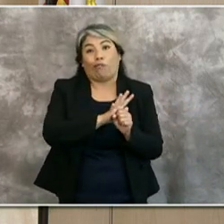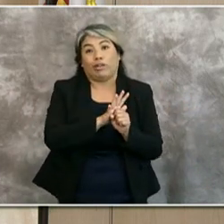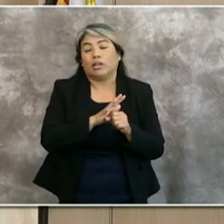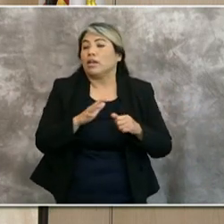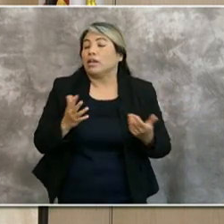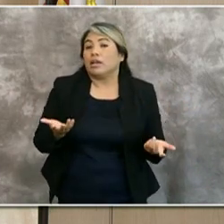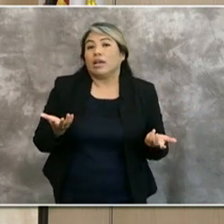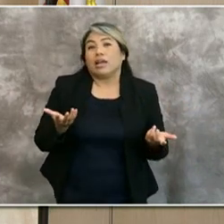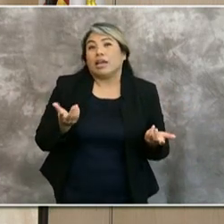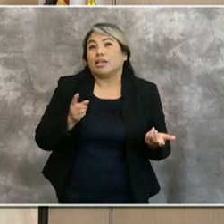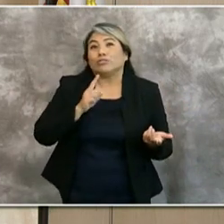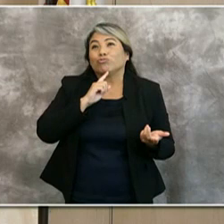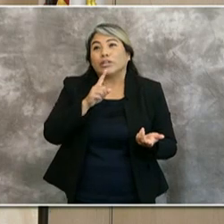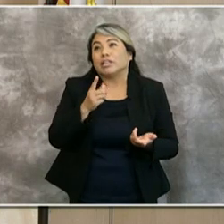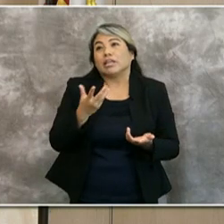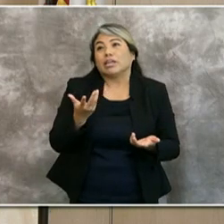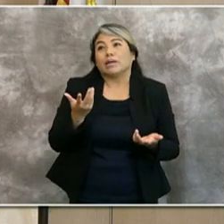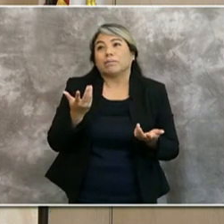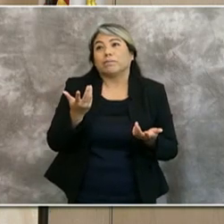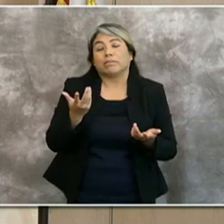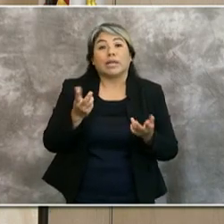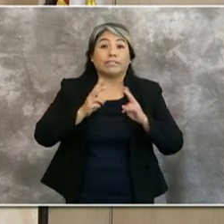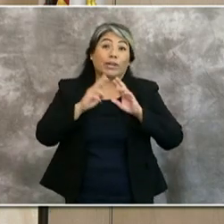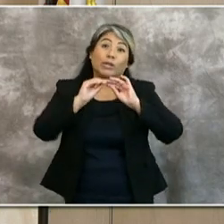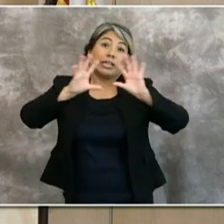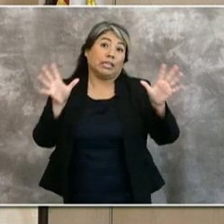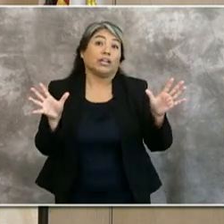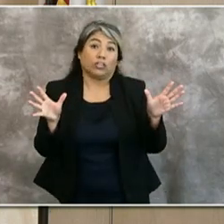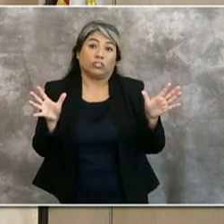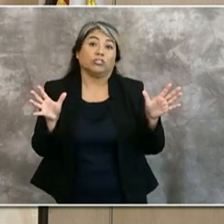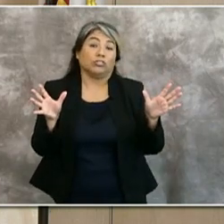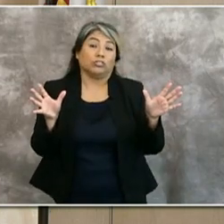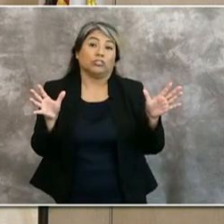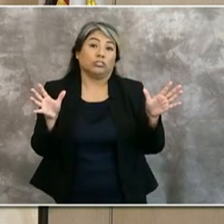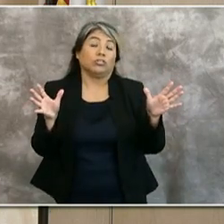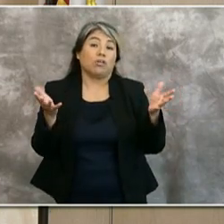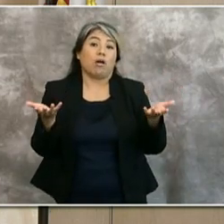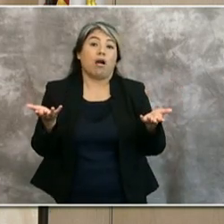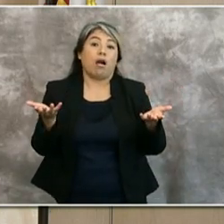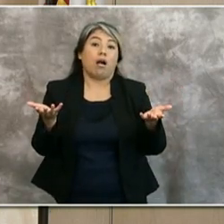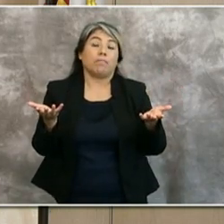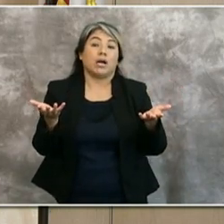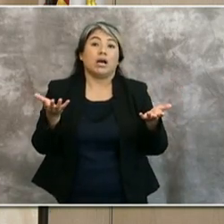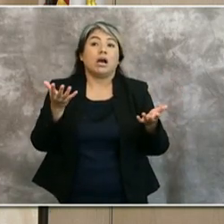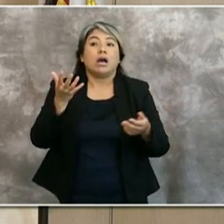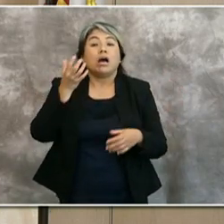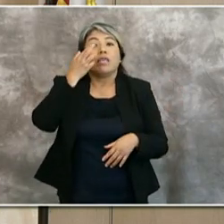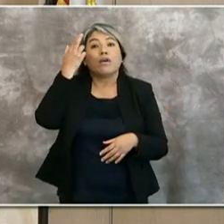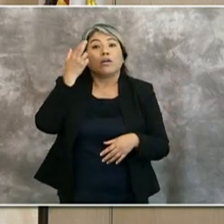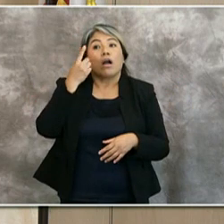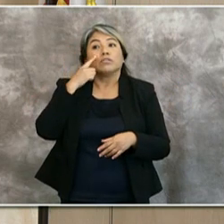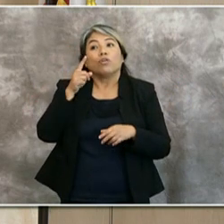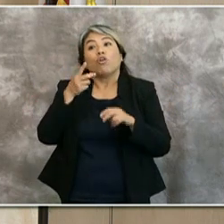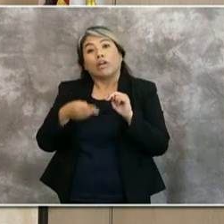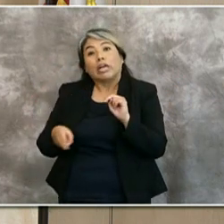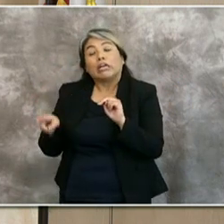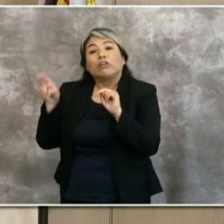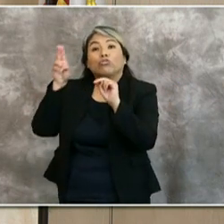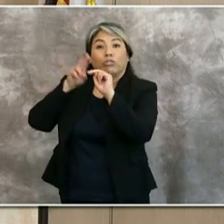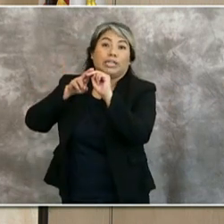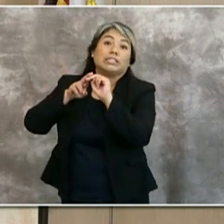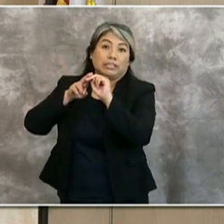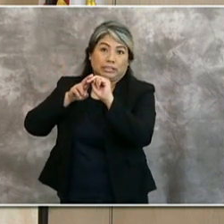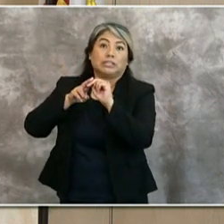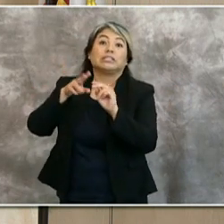really is not, it's very clear what the cause of the increased number of